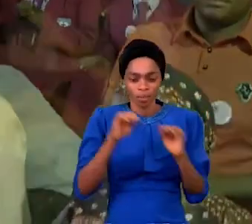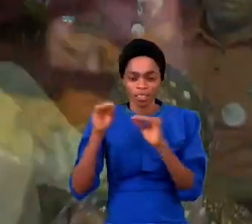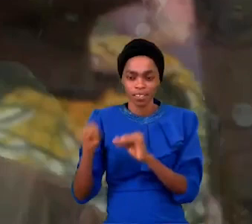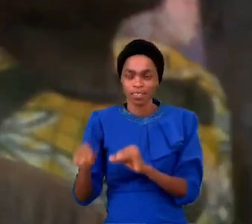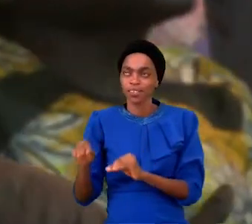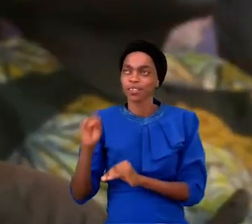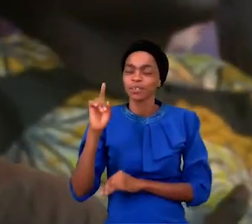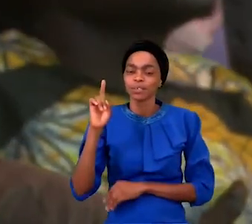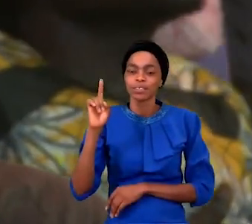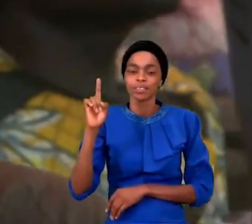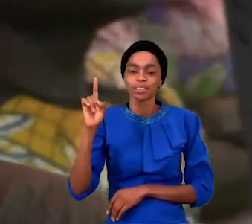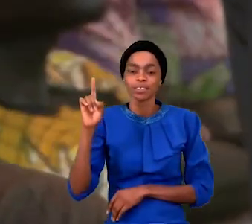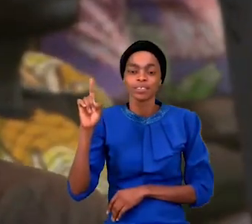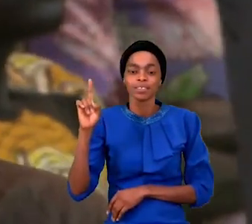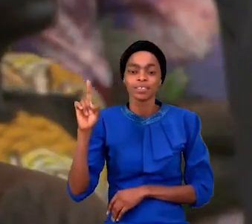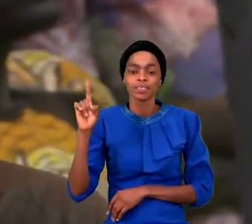above all